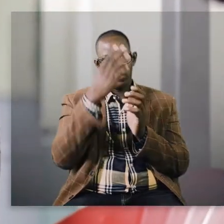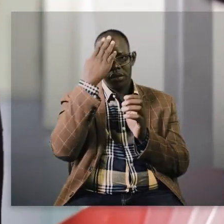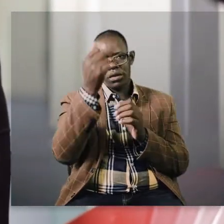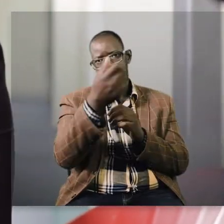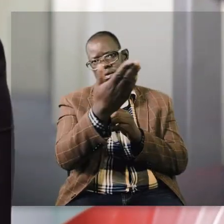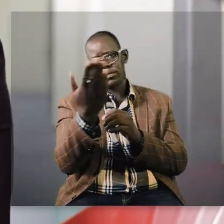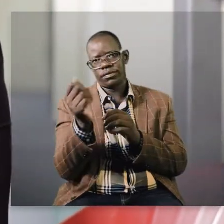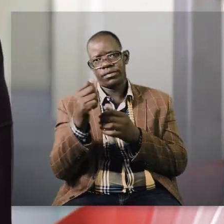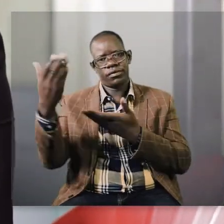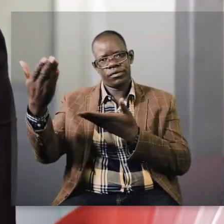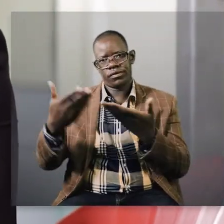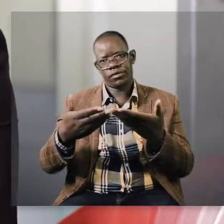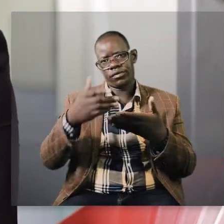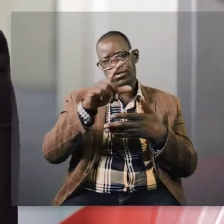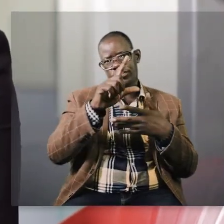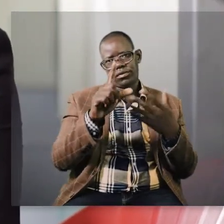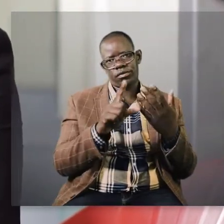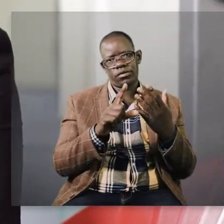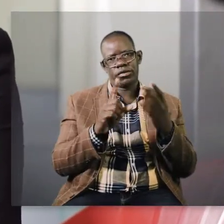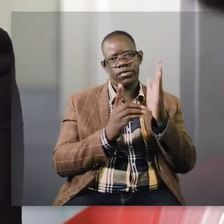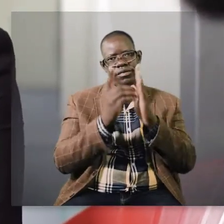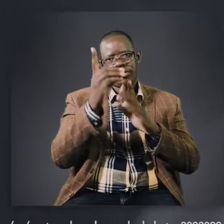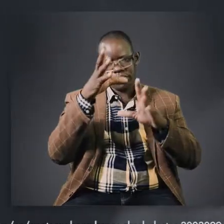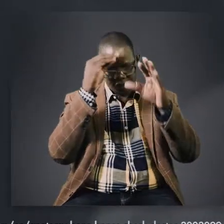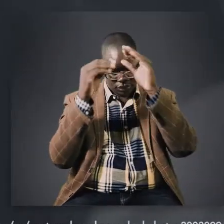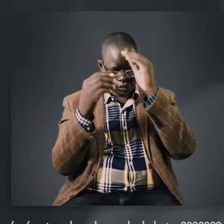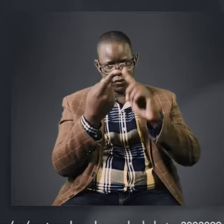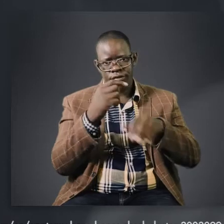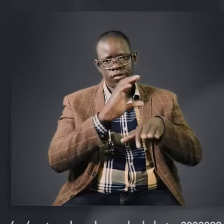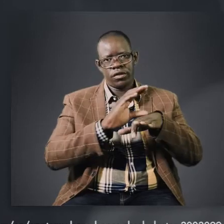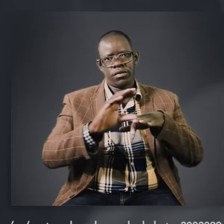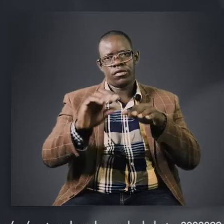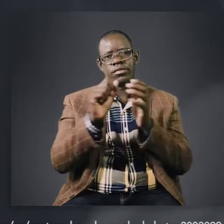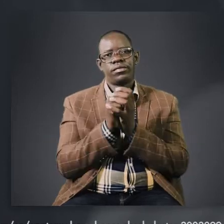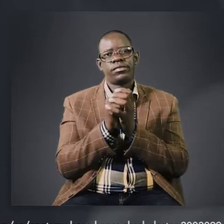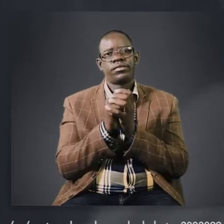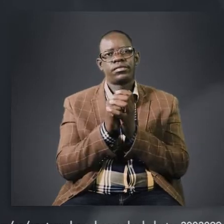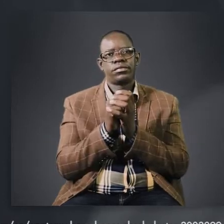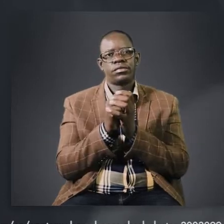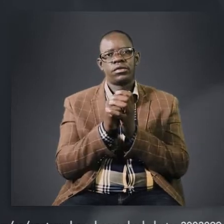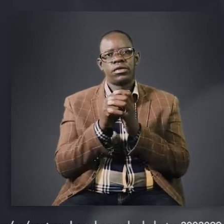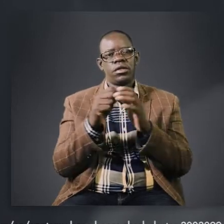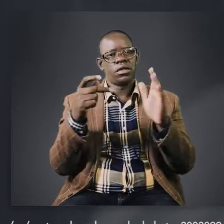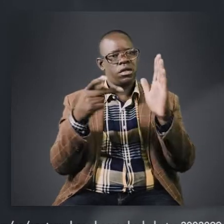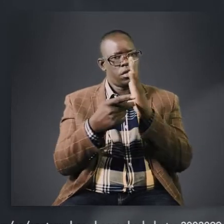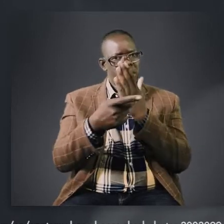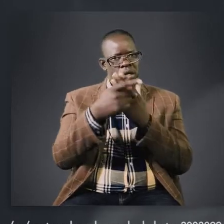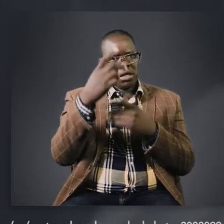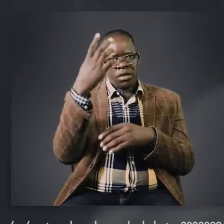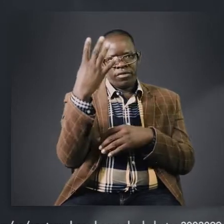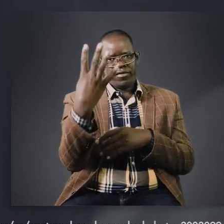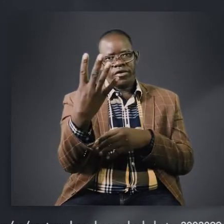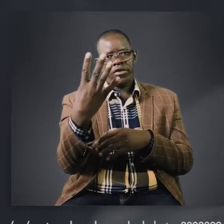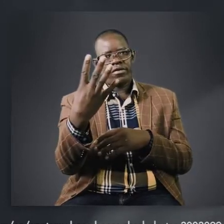Hi there. Welcome to our new learning series in Development Studies from NAMCOL. In Program 4 today, we take